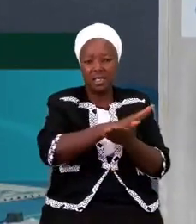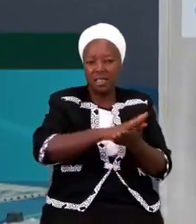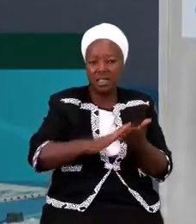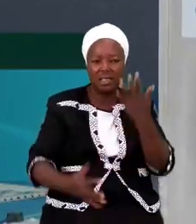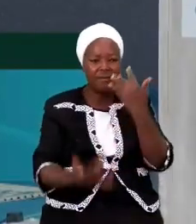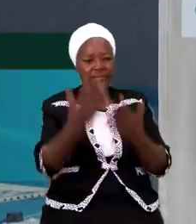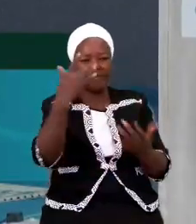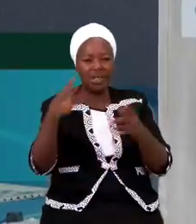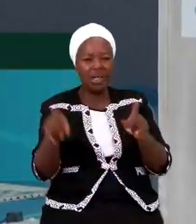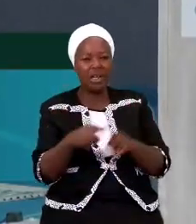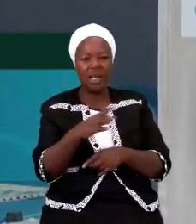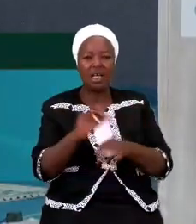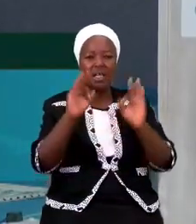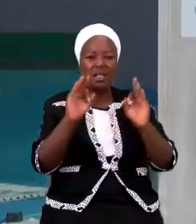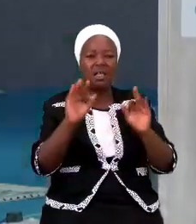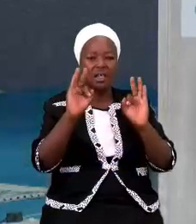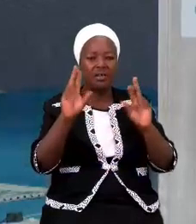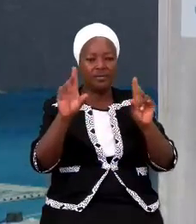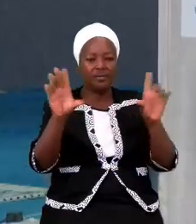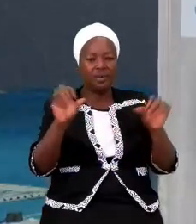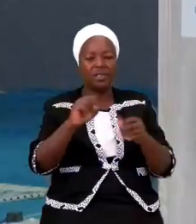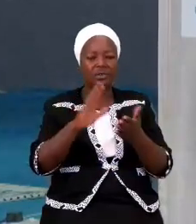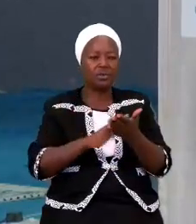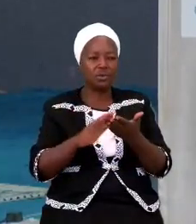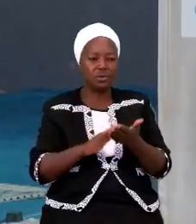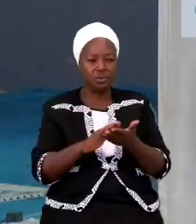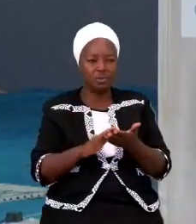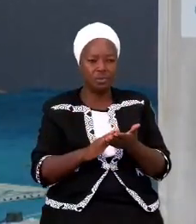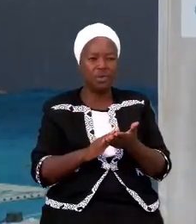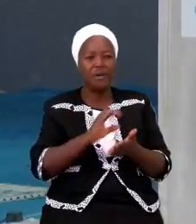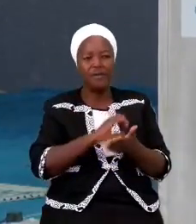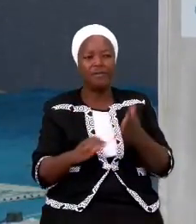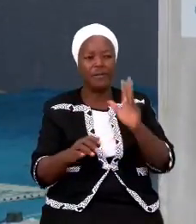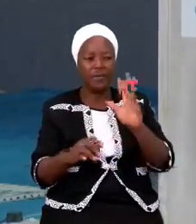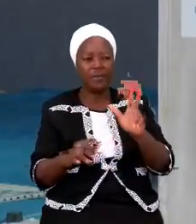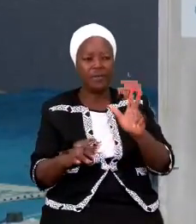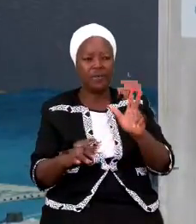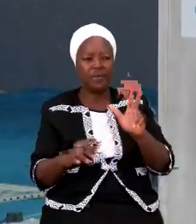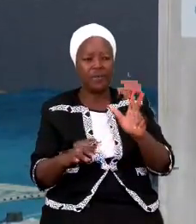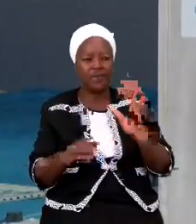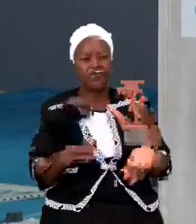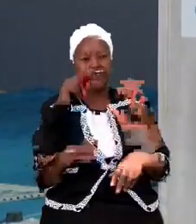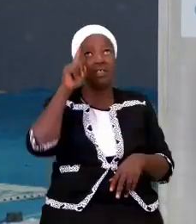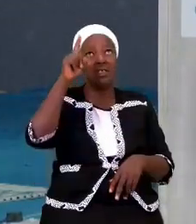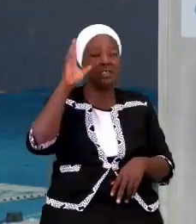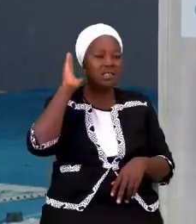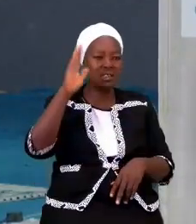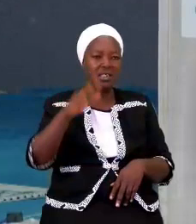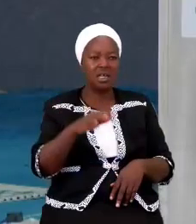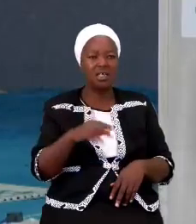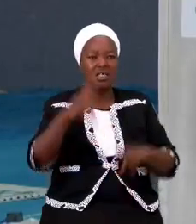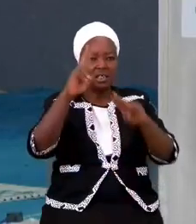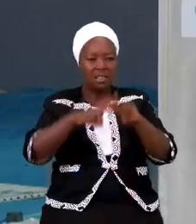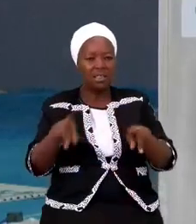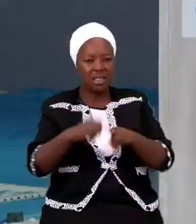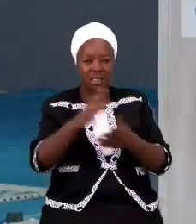shall see it as a refiner and purifier of silver, and he shall